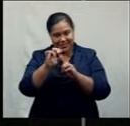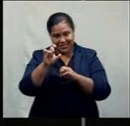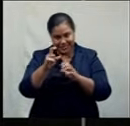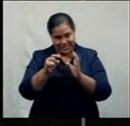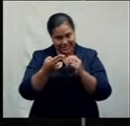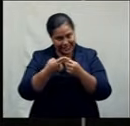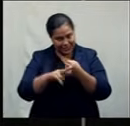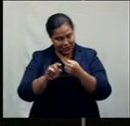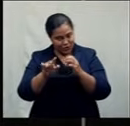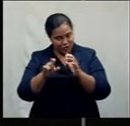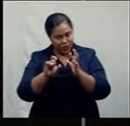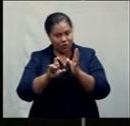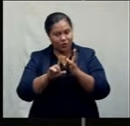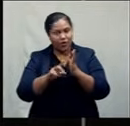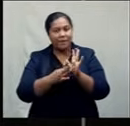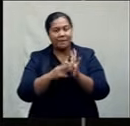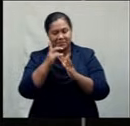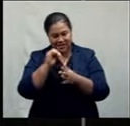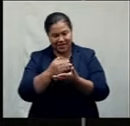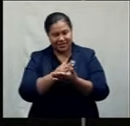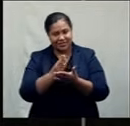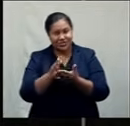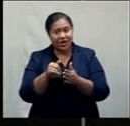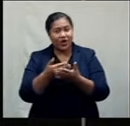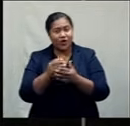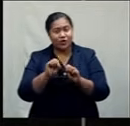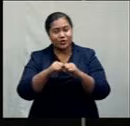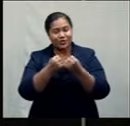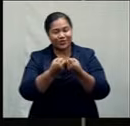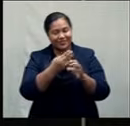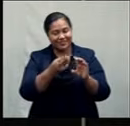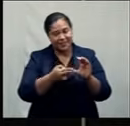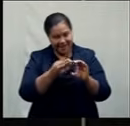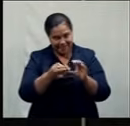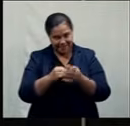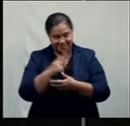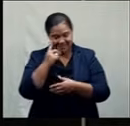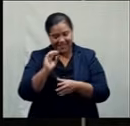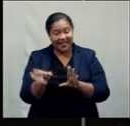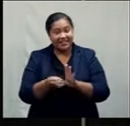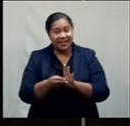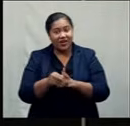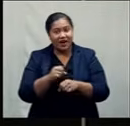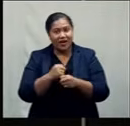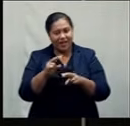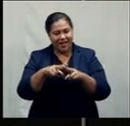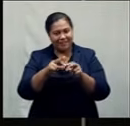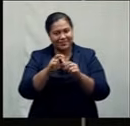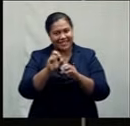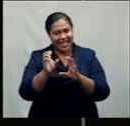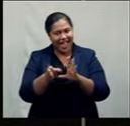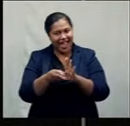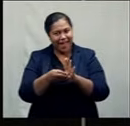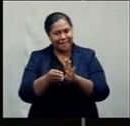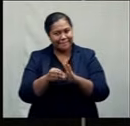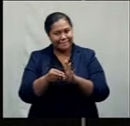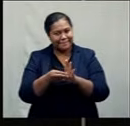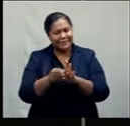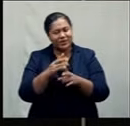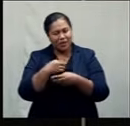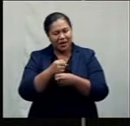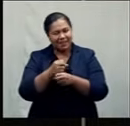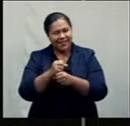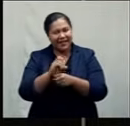fbcnews@fbc.com.fj or share it with us via our various social media accounts. You can also download our FBC app to keep updated with the